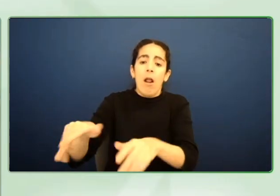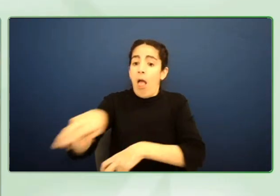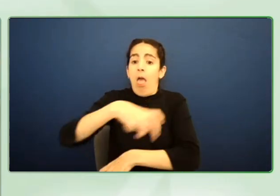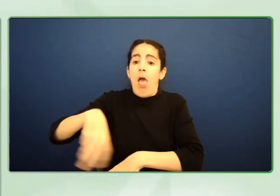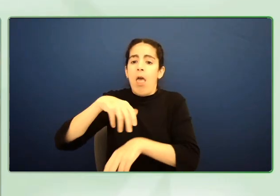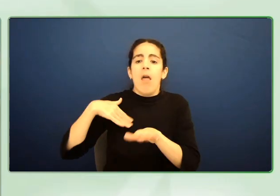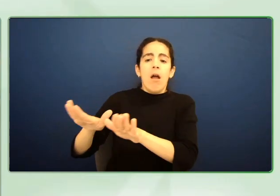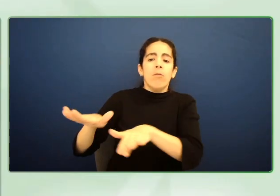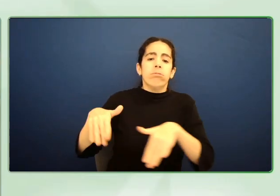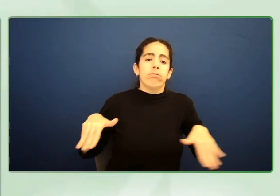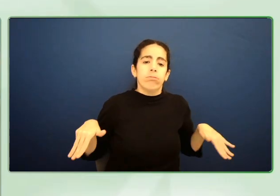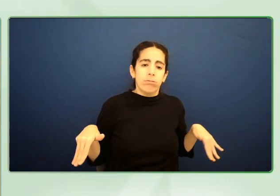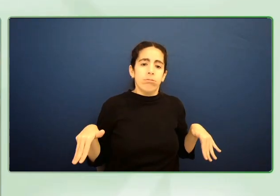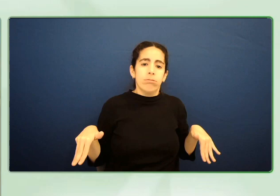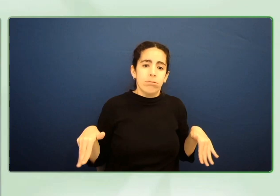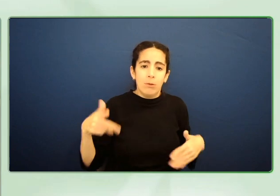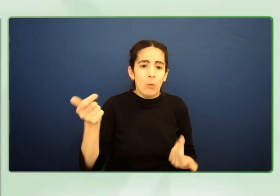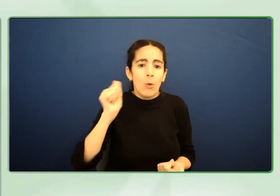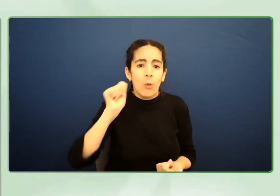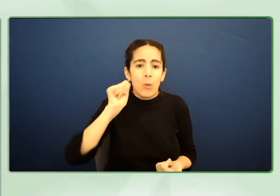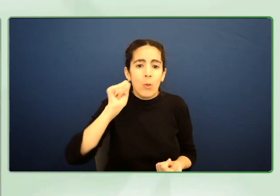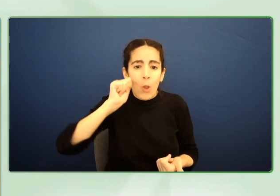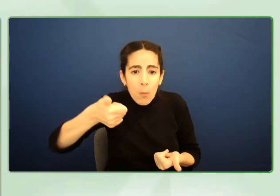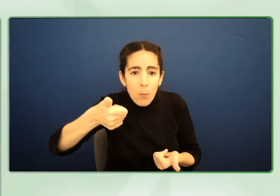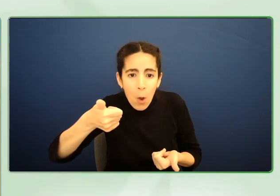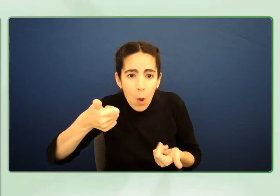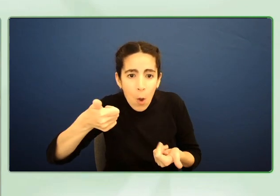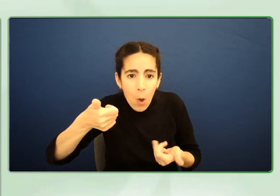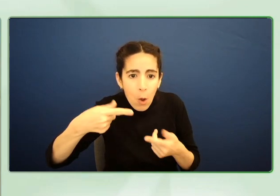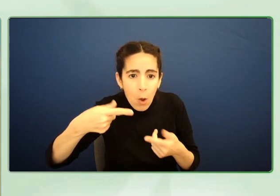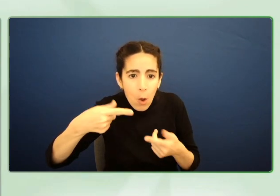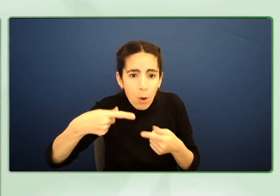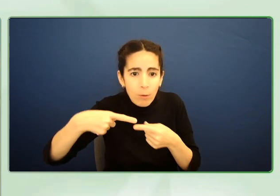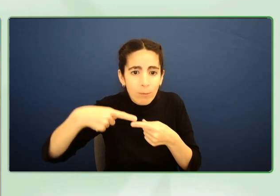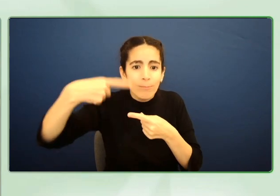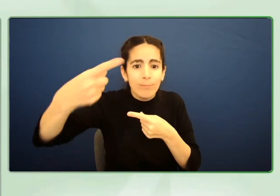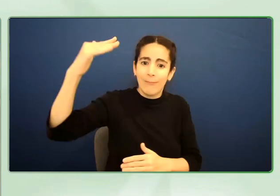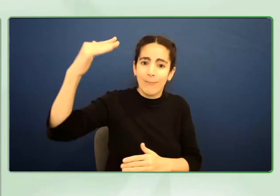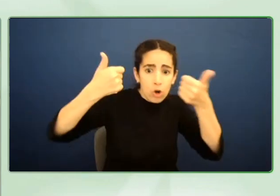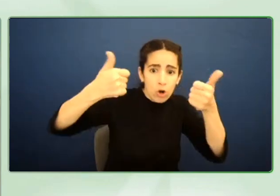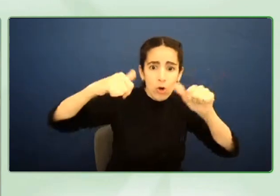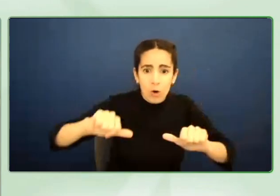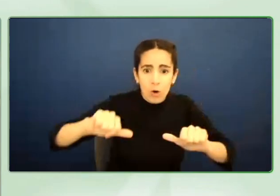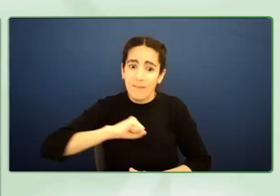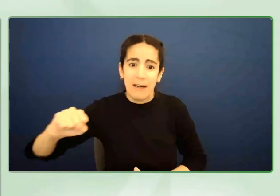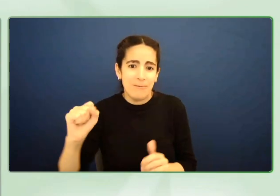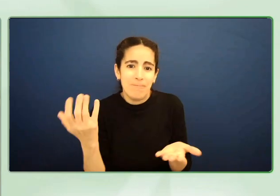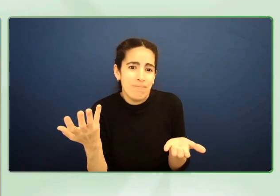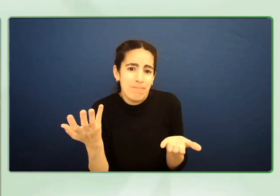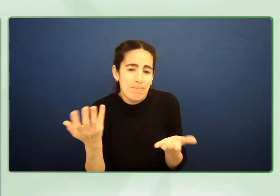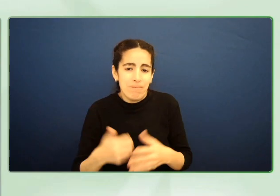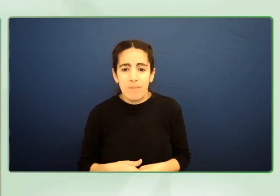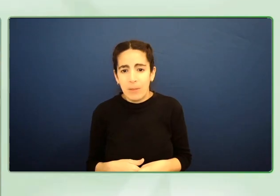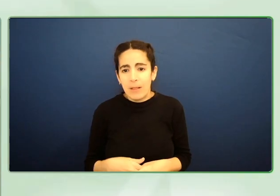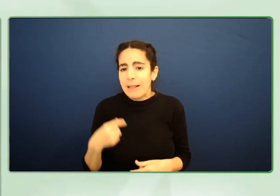be, a person who knows what is good for it, We have, in my logic, we have to start building our children,